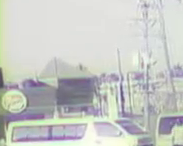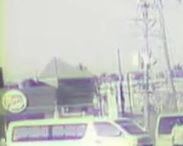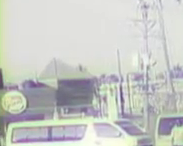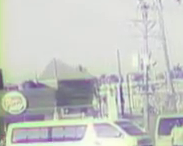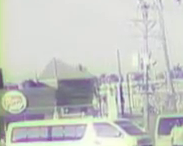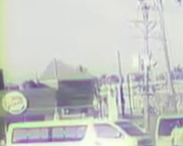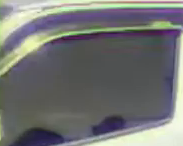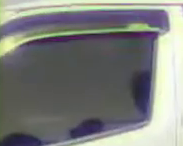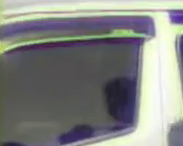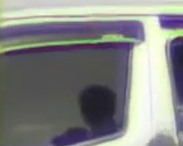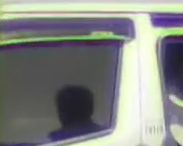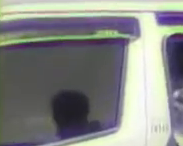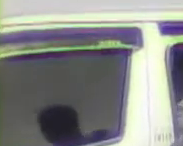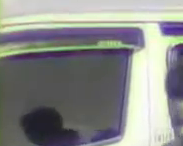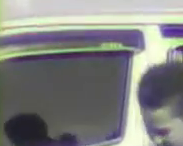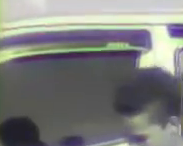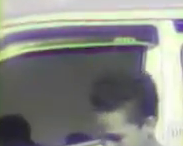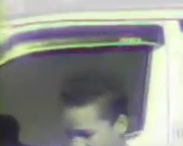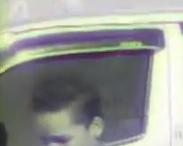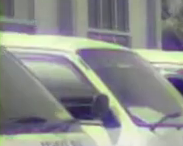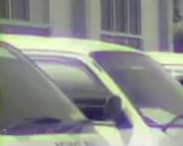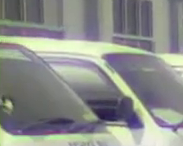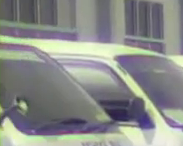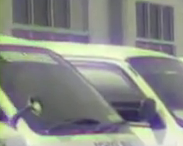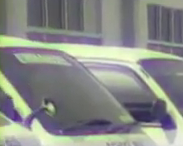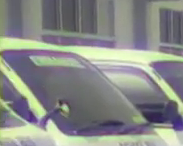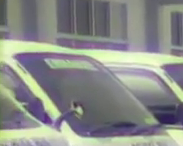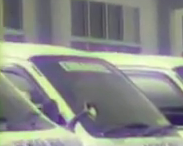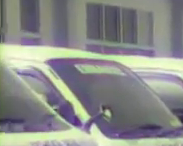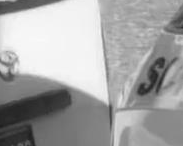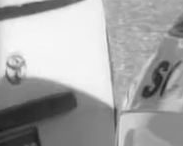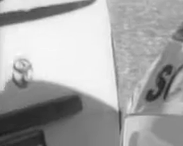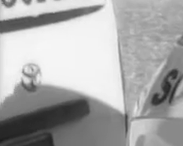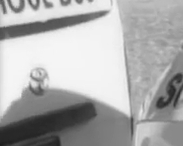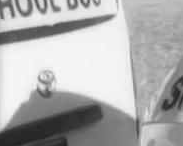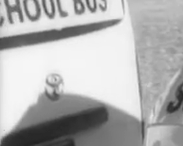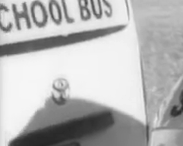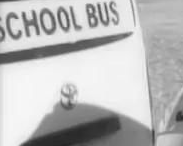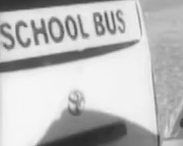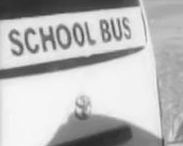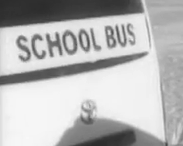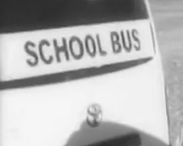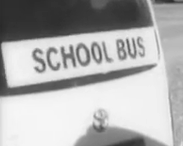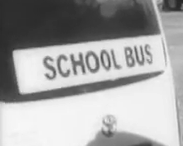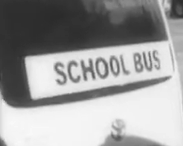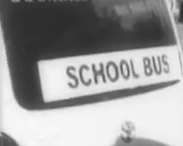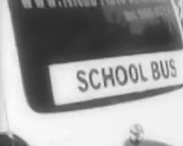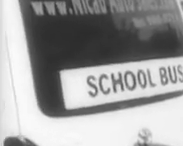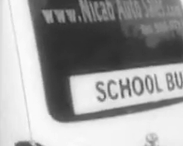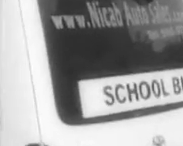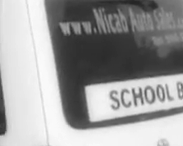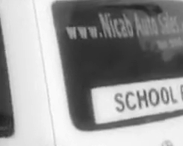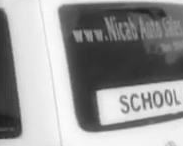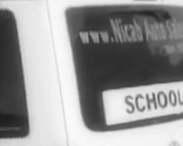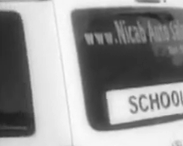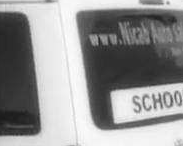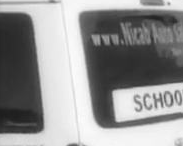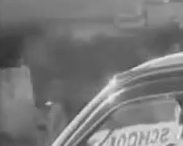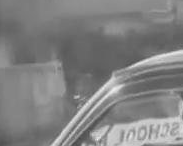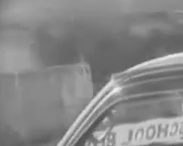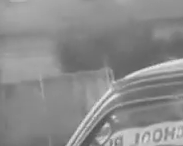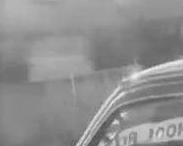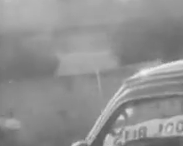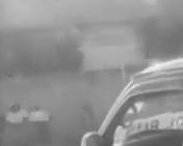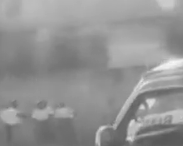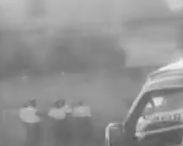resulted in transportation needs, we will contract transport operators to ensure their children can get to